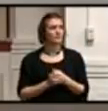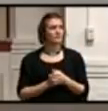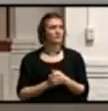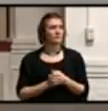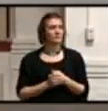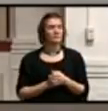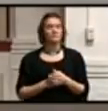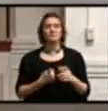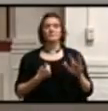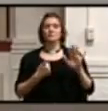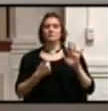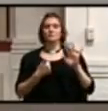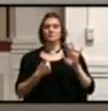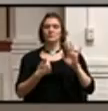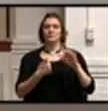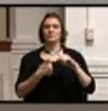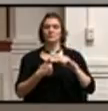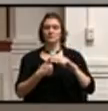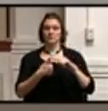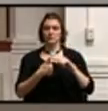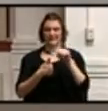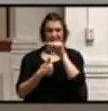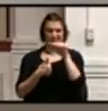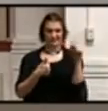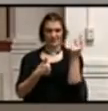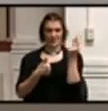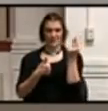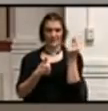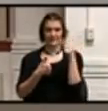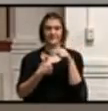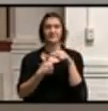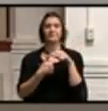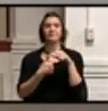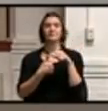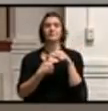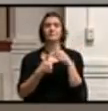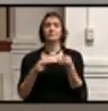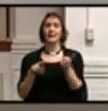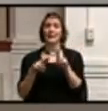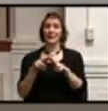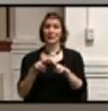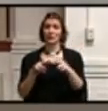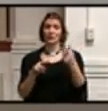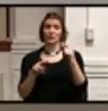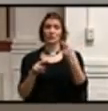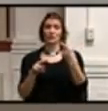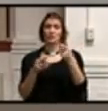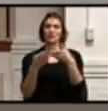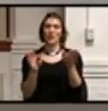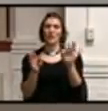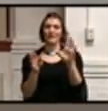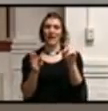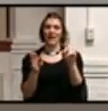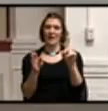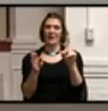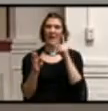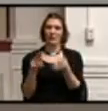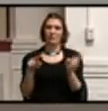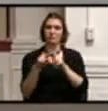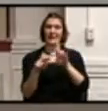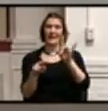You can see in the highlights that there's an increase in the general fund's fund balance of close to